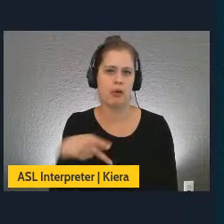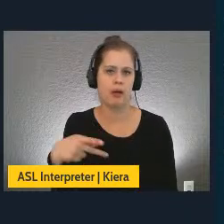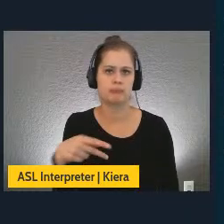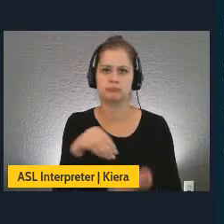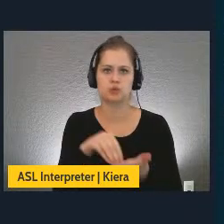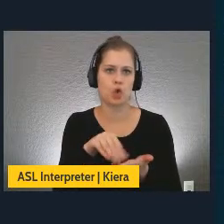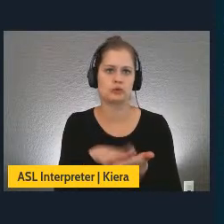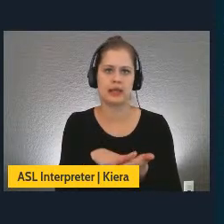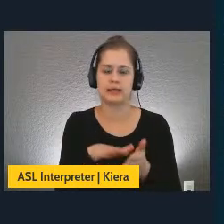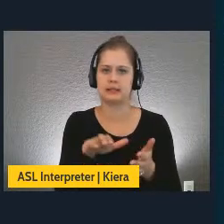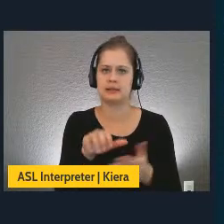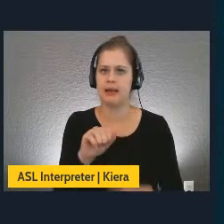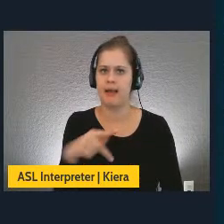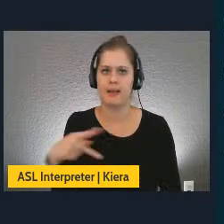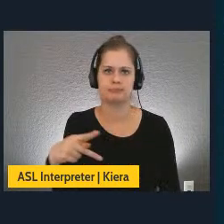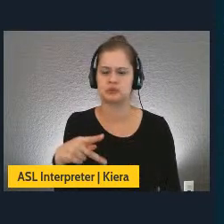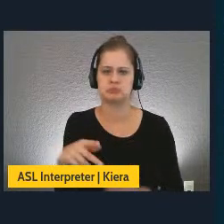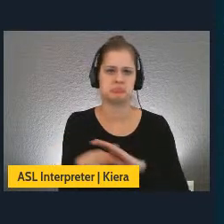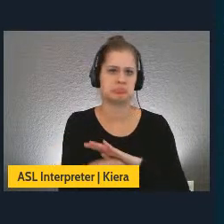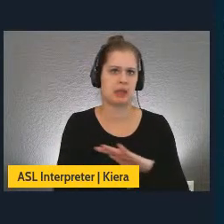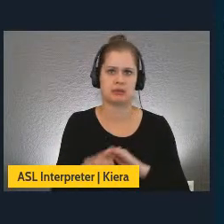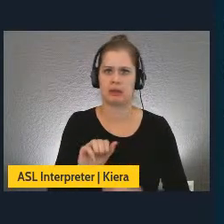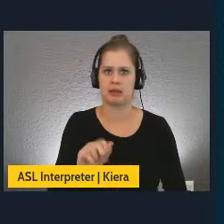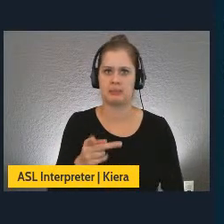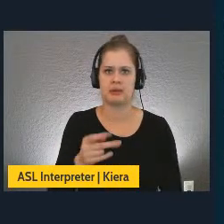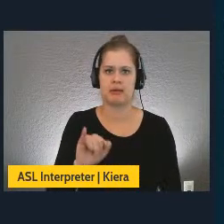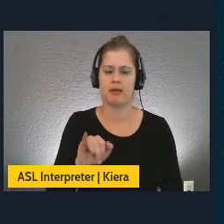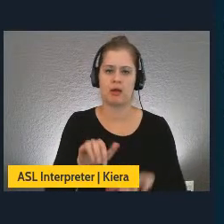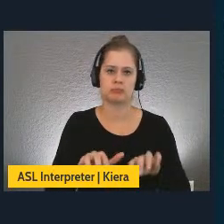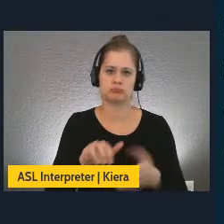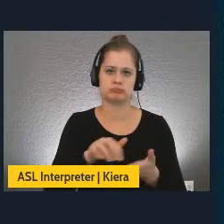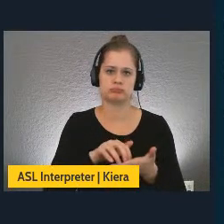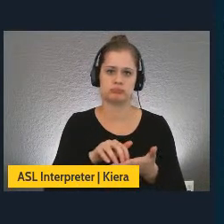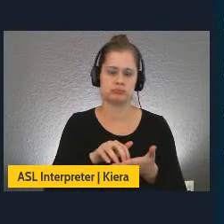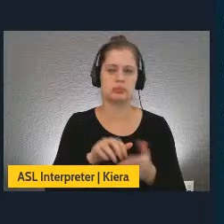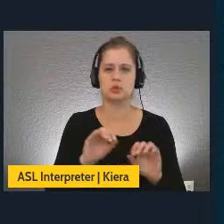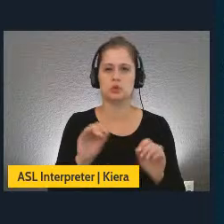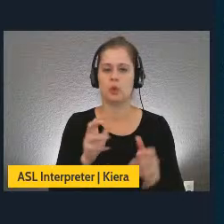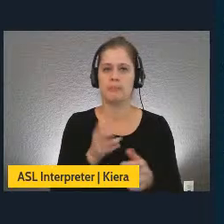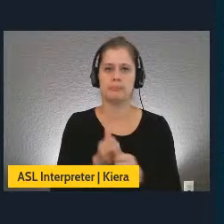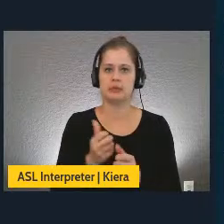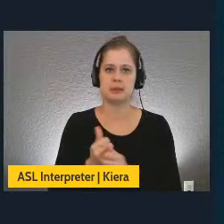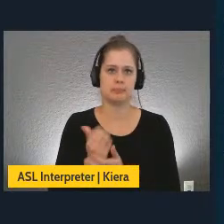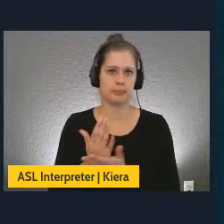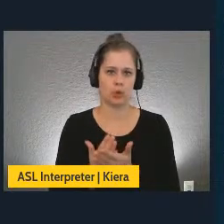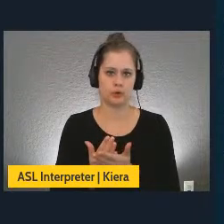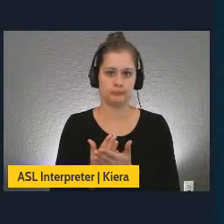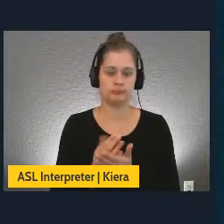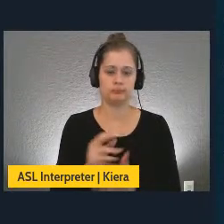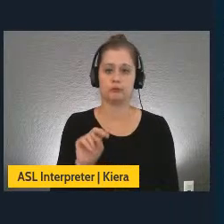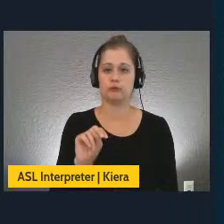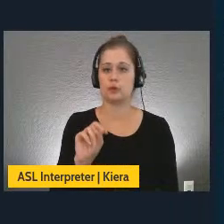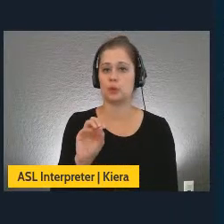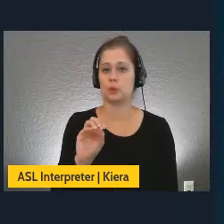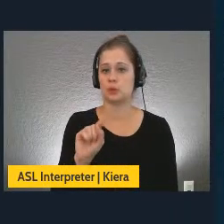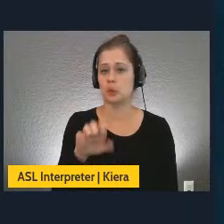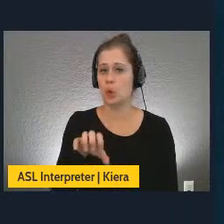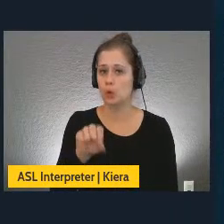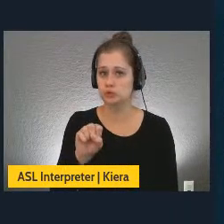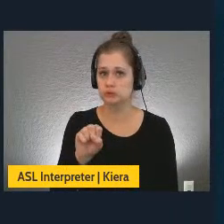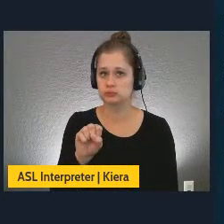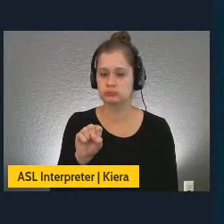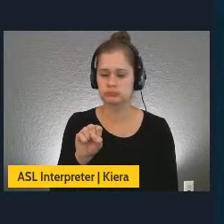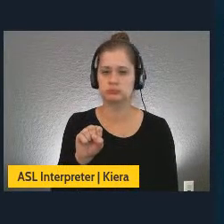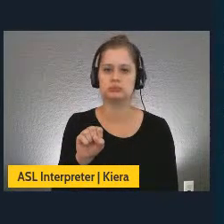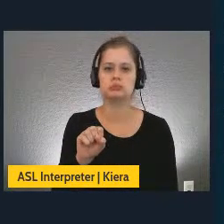basic API to do CRUD app operations, but without the update part for nodes. And